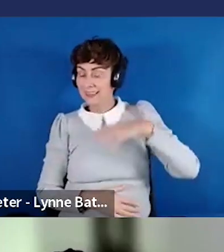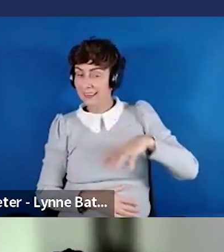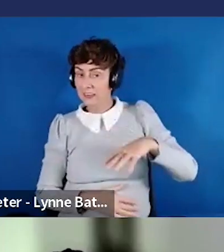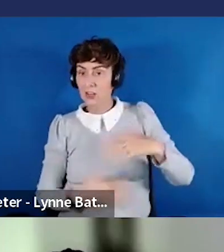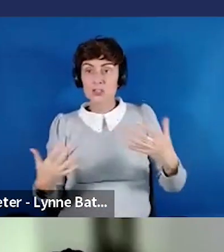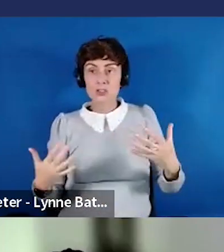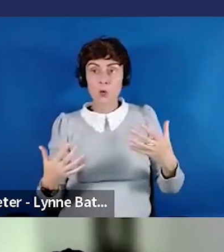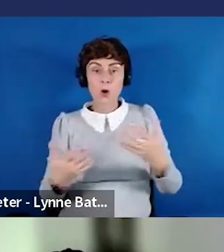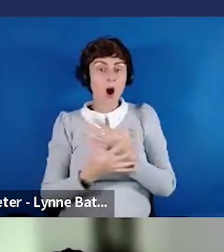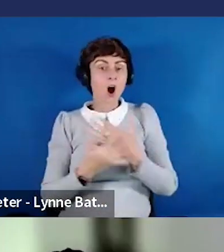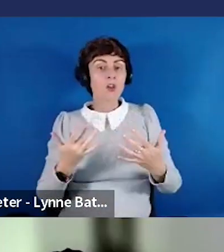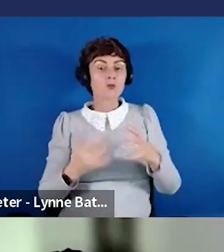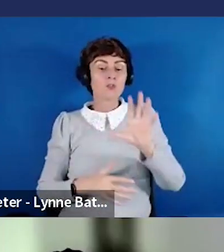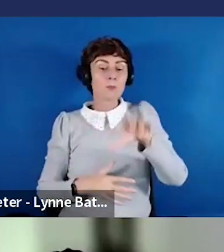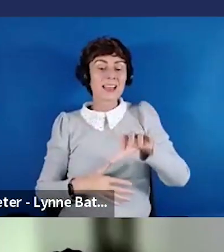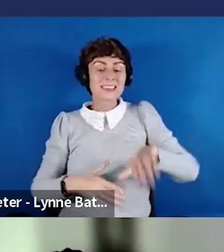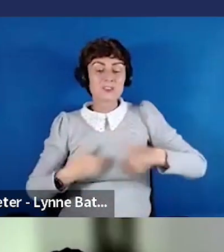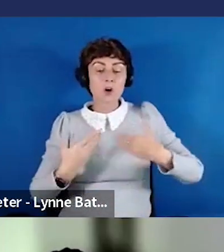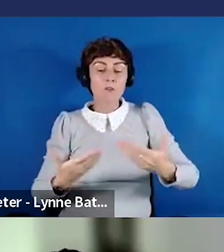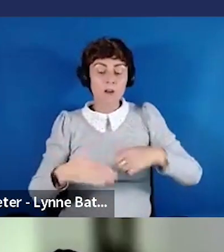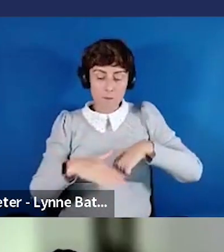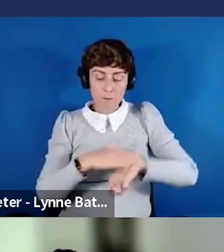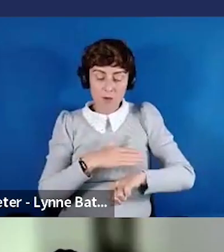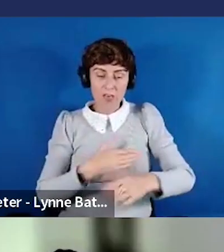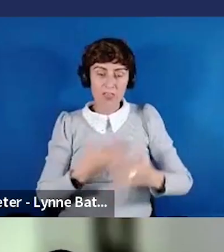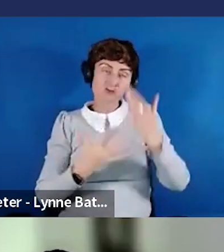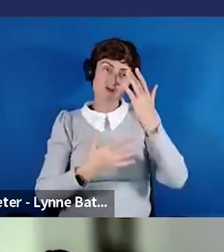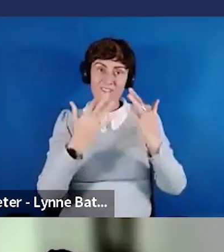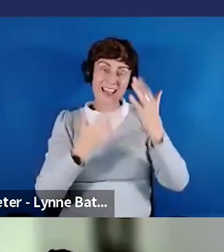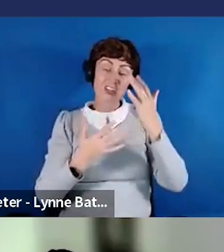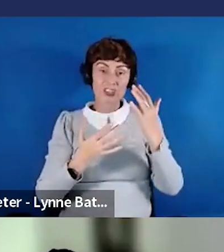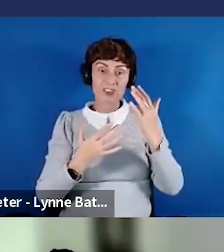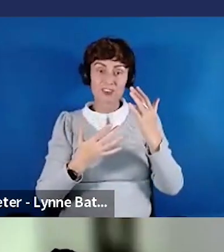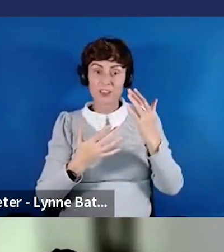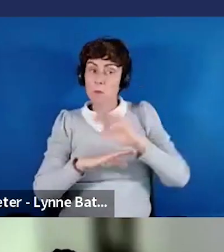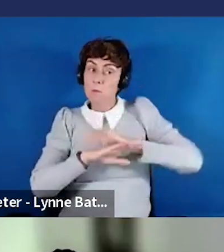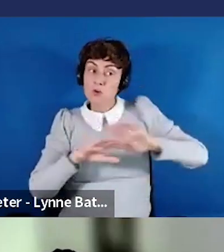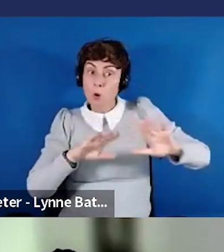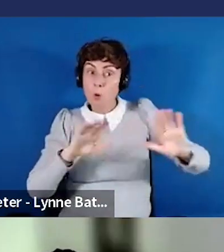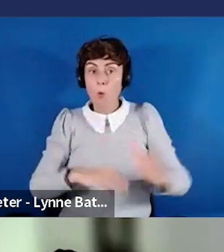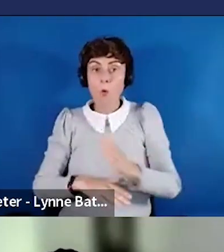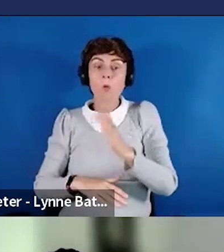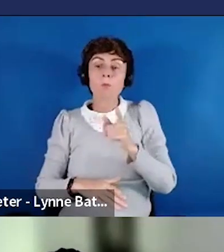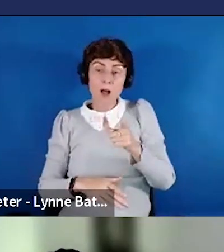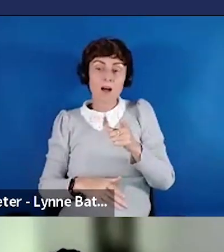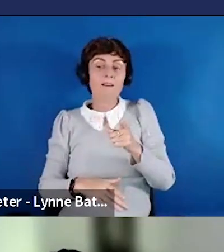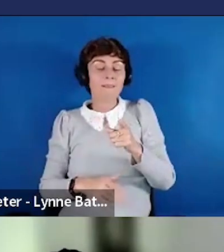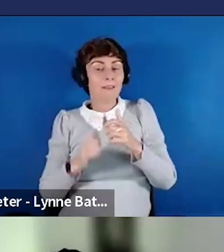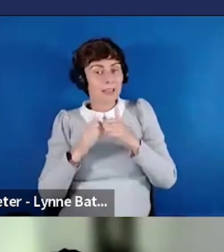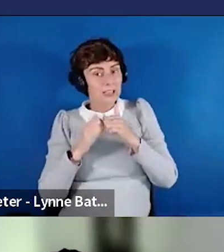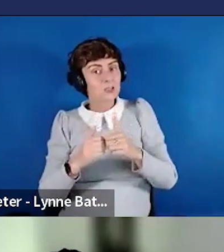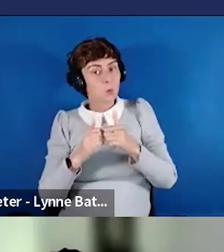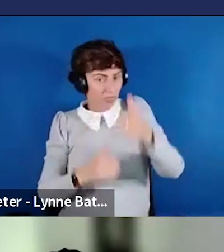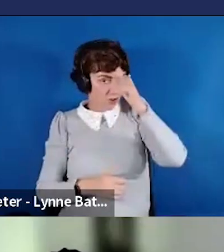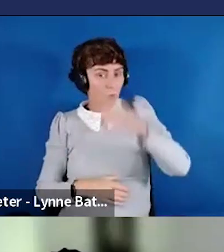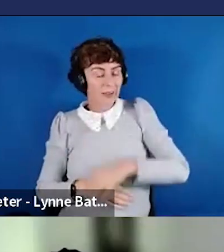lot of places do offer birth reflections. They may not offer, but they're definitely available. So it might be something to try and seek out. And then